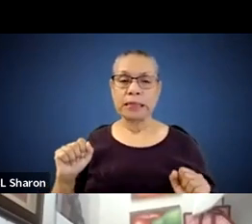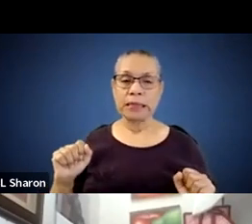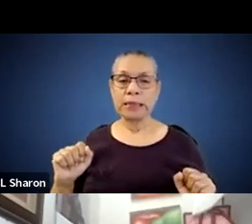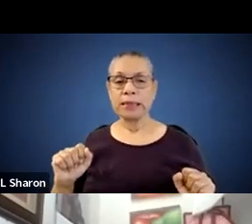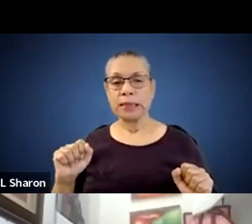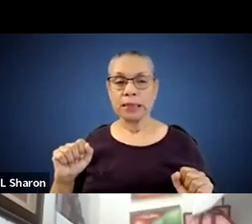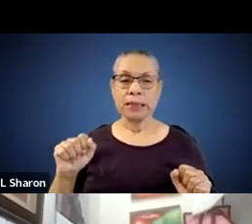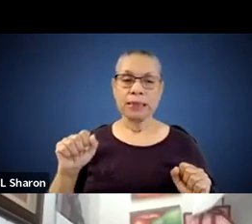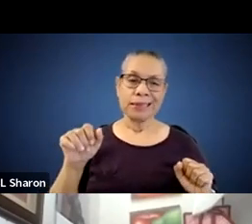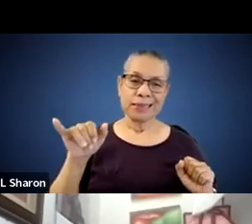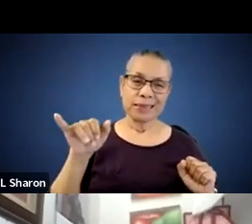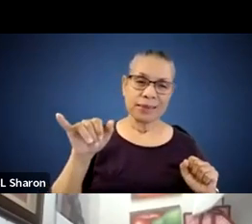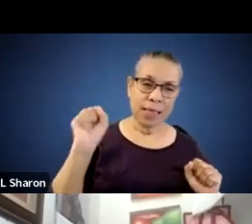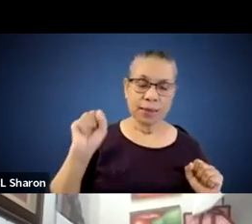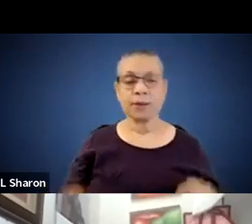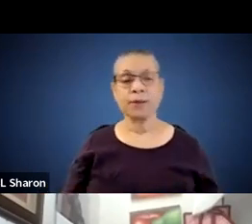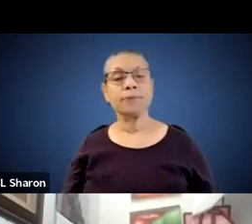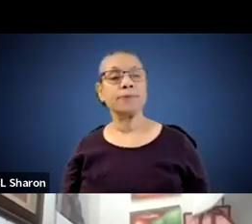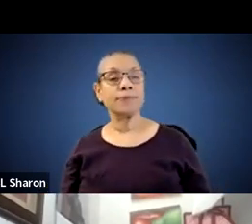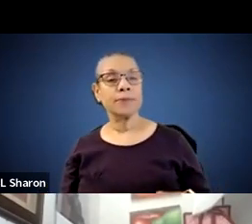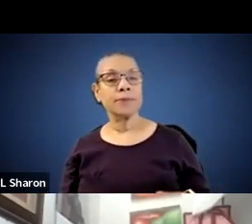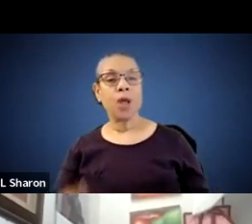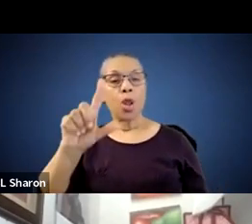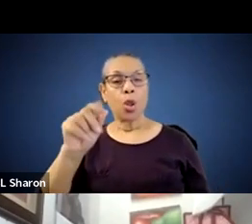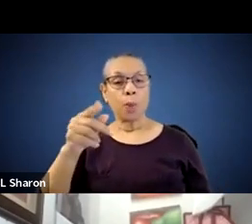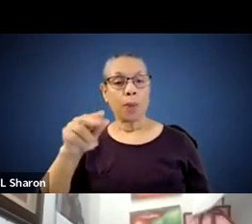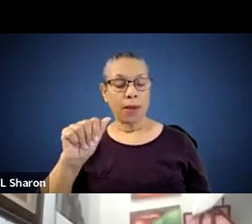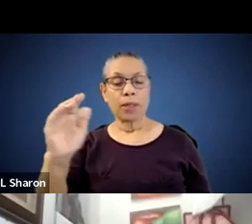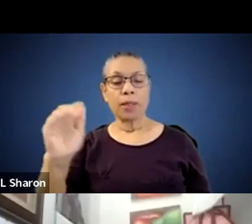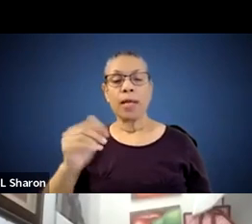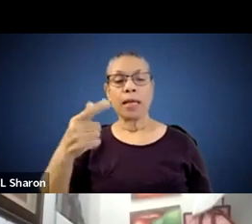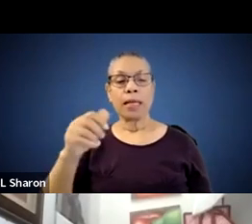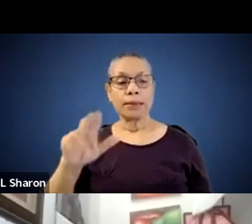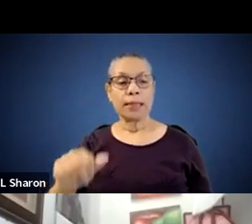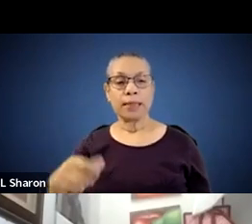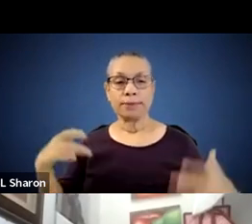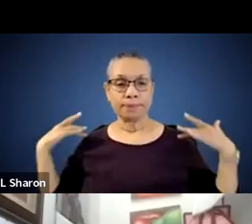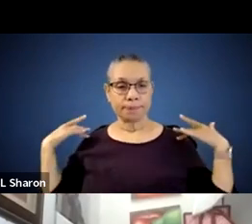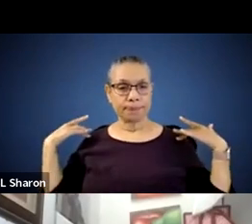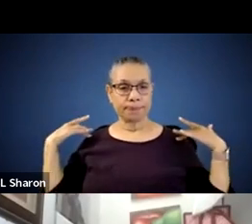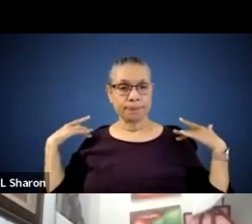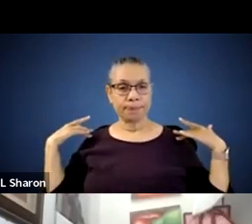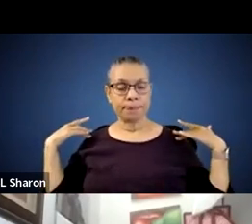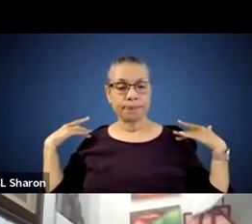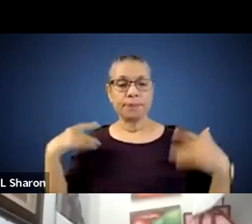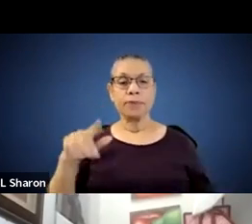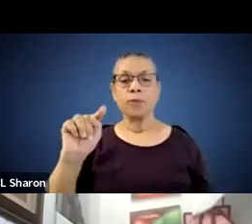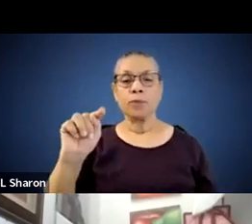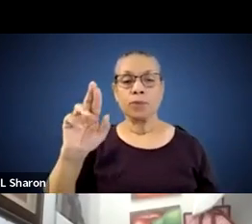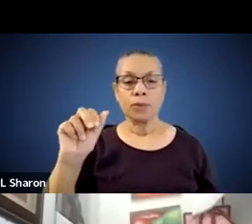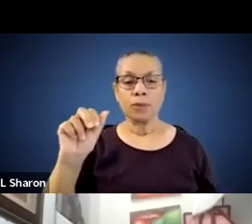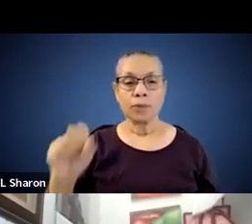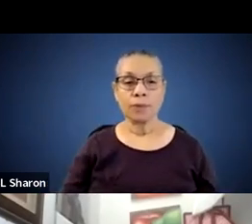yes Ms lopera Ms palango Garcia abstin Mr Tran